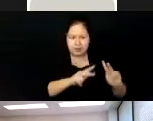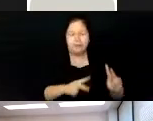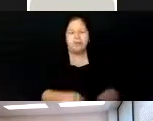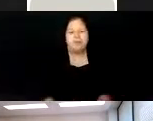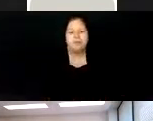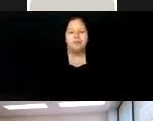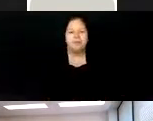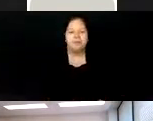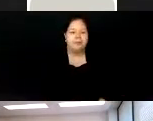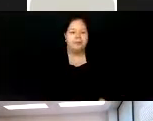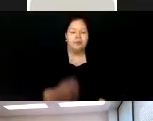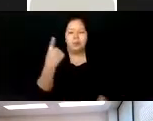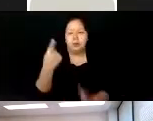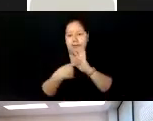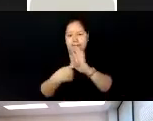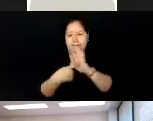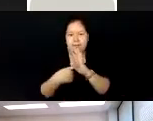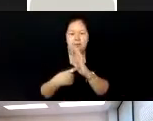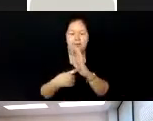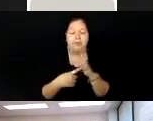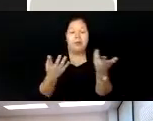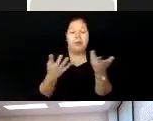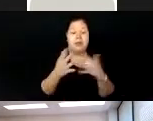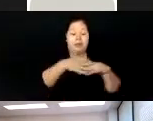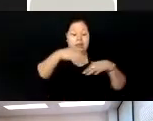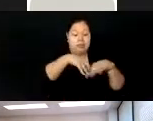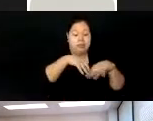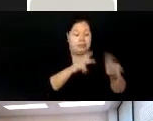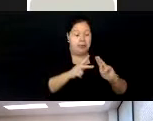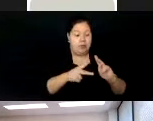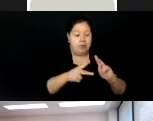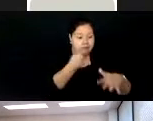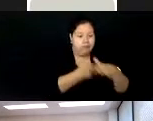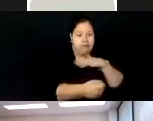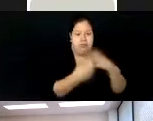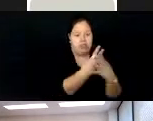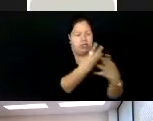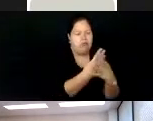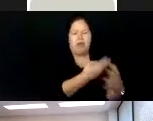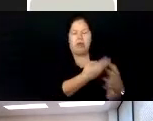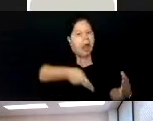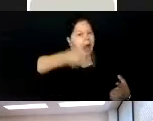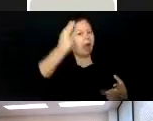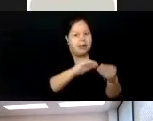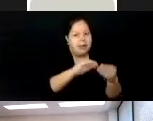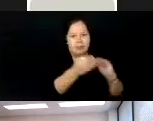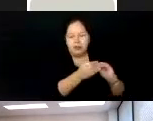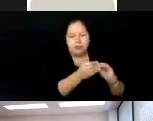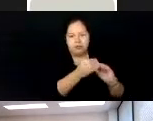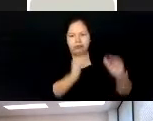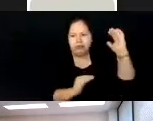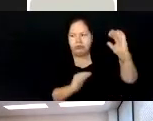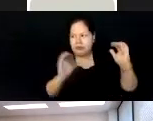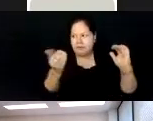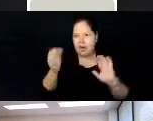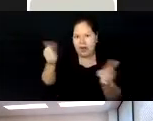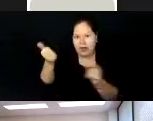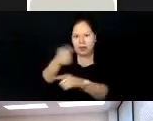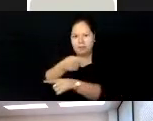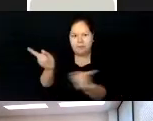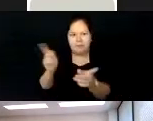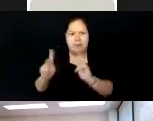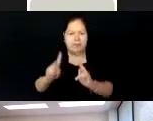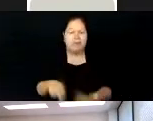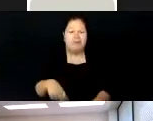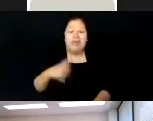for example, of Indigenous persons in the Canadian correctional system. Indigenous adults represent approximately 4%